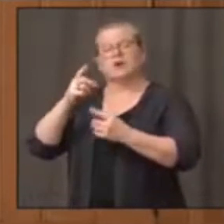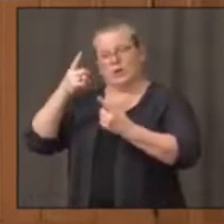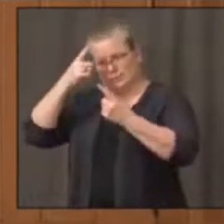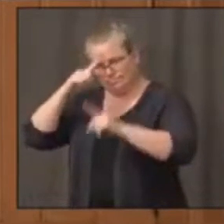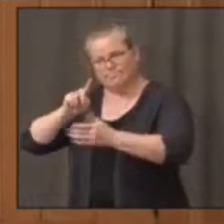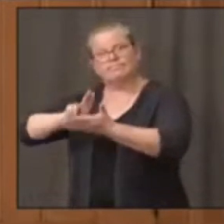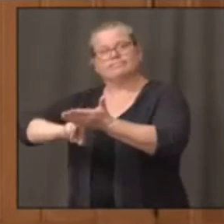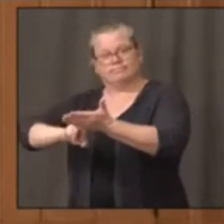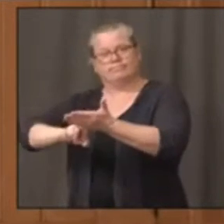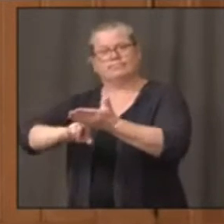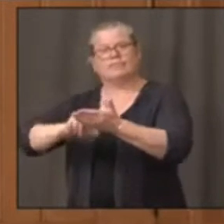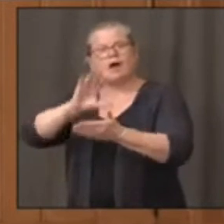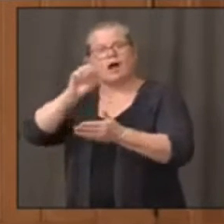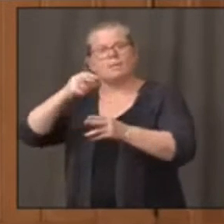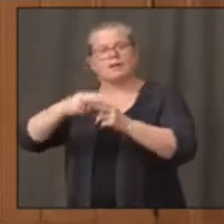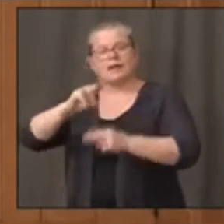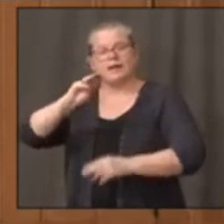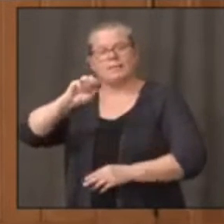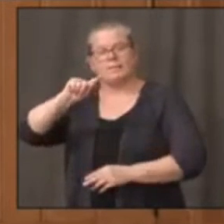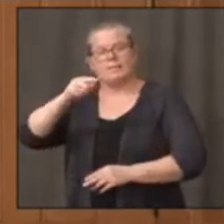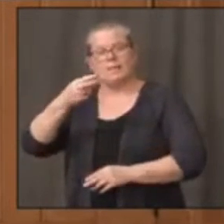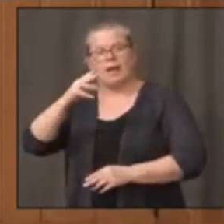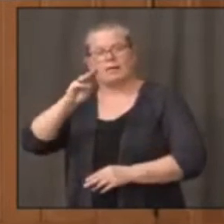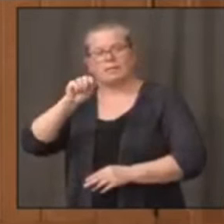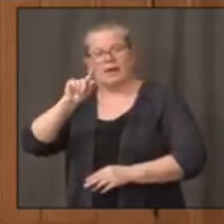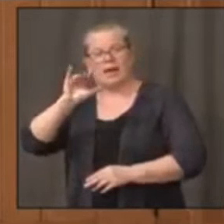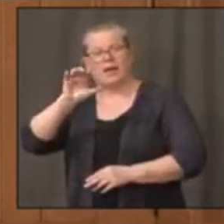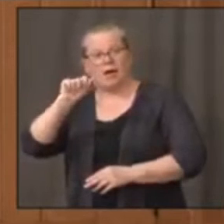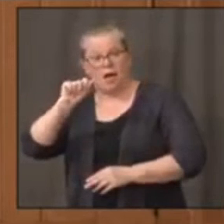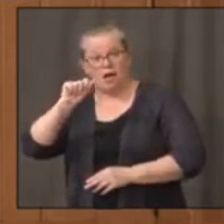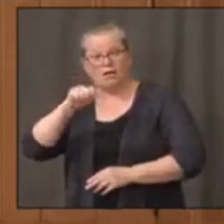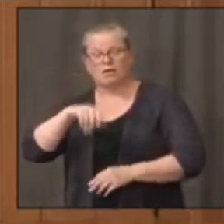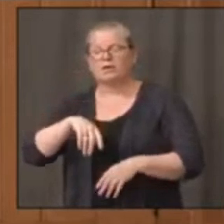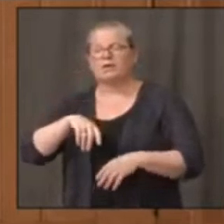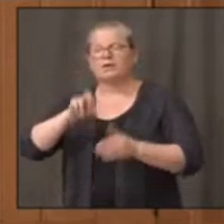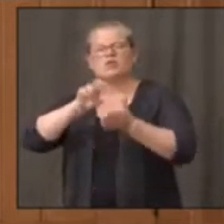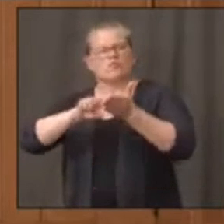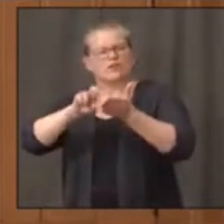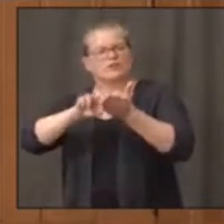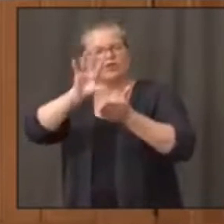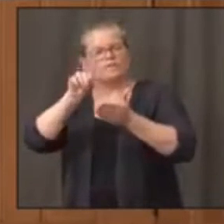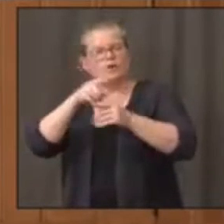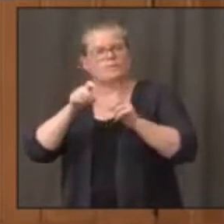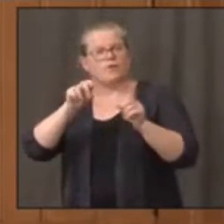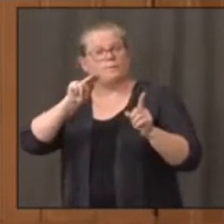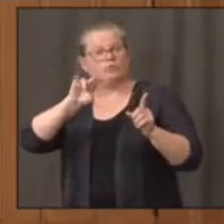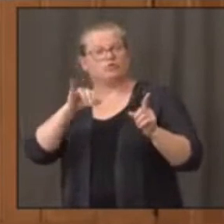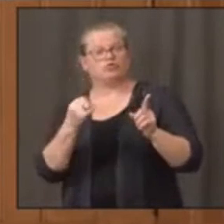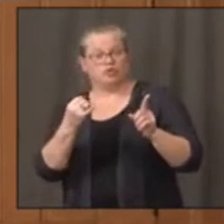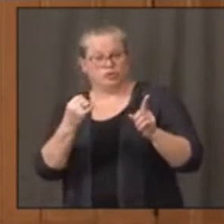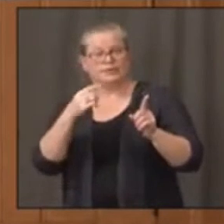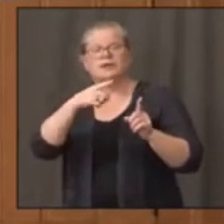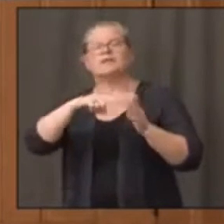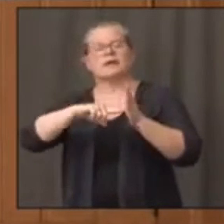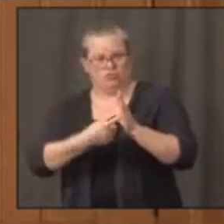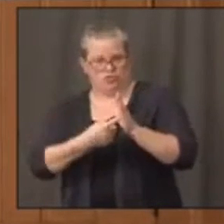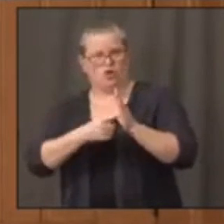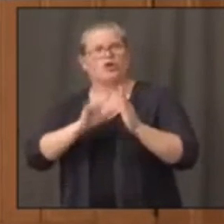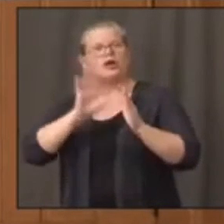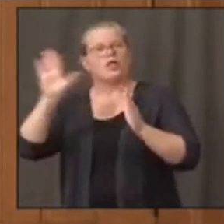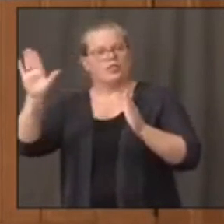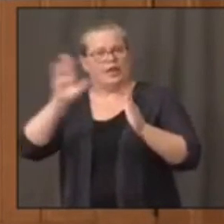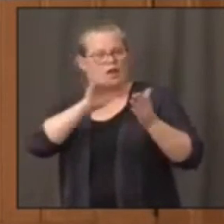Mathematica, a policy research firm based in New Jersey. That study is underway, so they are on board. They're starting